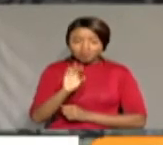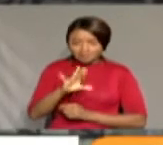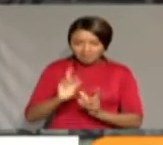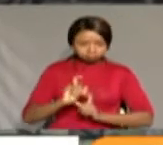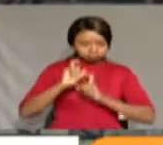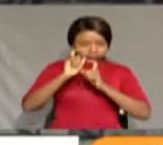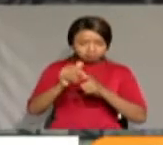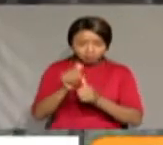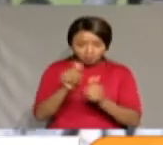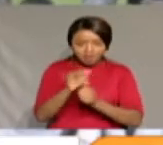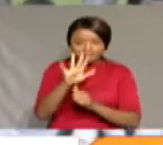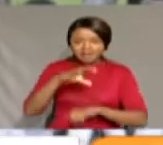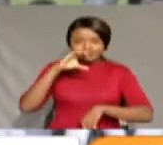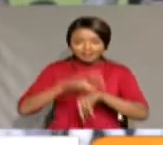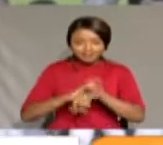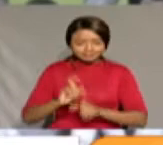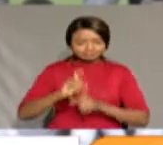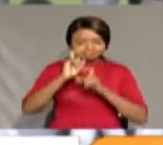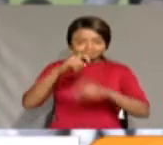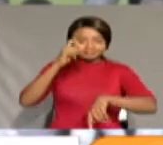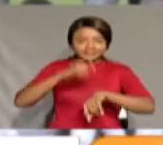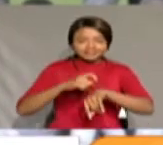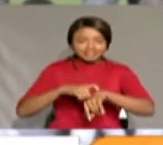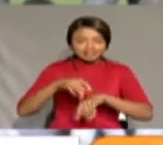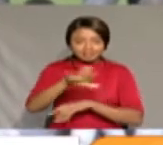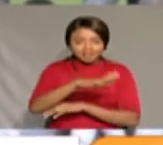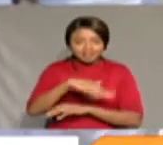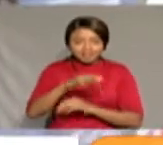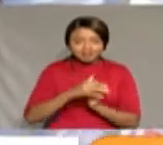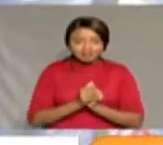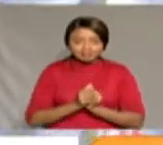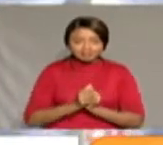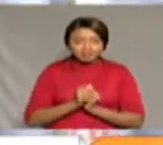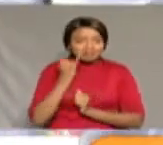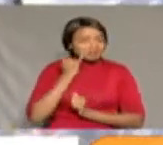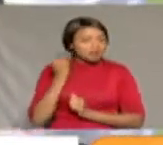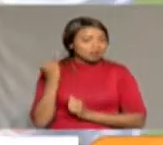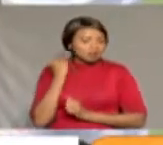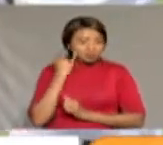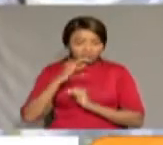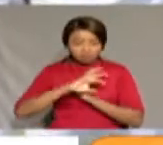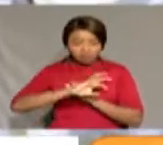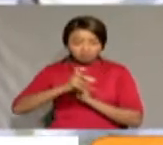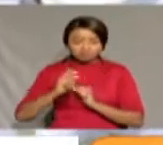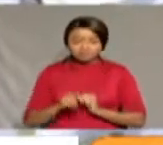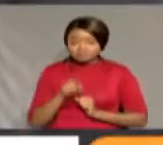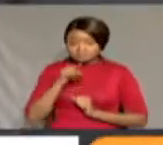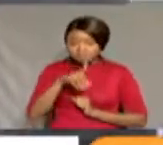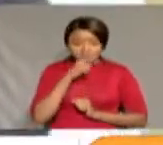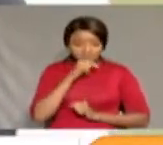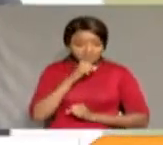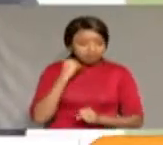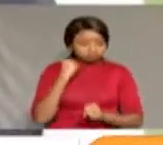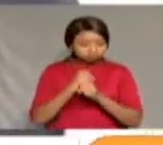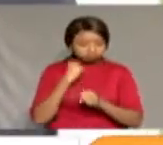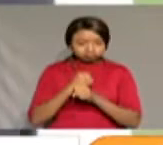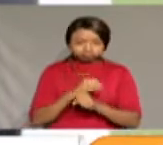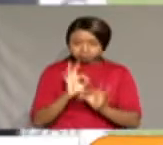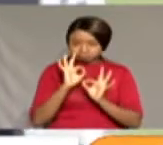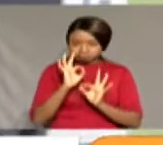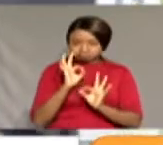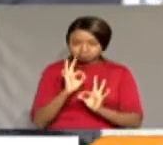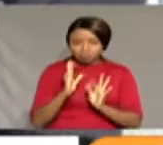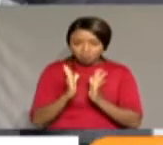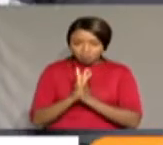rewarded, and he received his crown at the club's home ground at the Afraha Stadium in Nakuru. Odhiambo's performance marshalling the Ulinzi